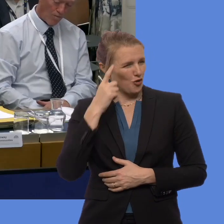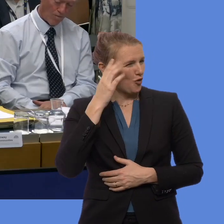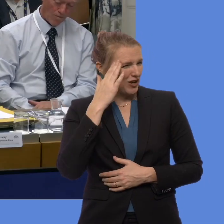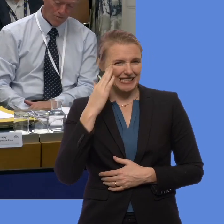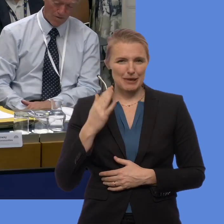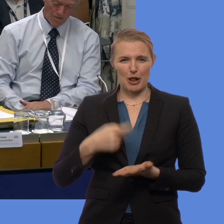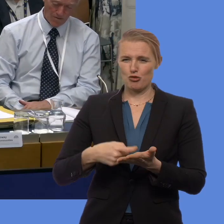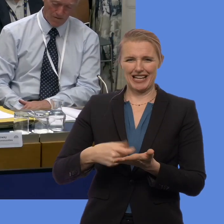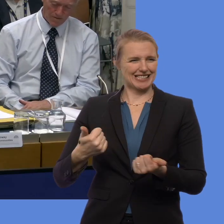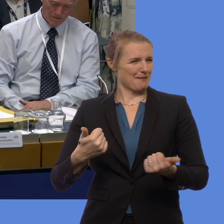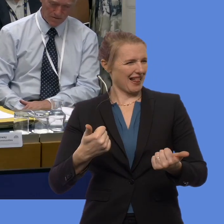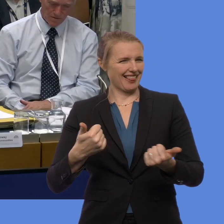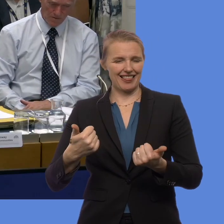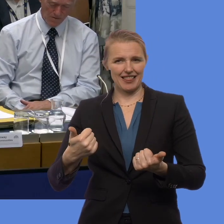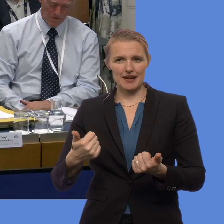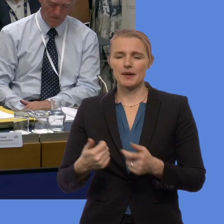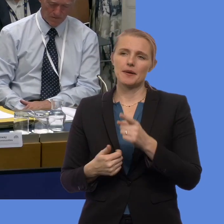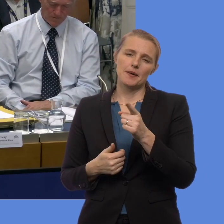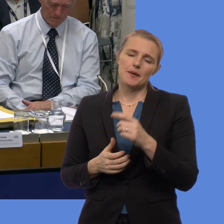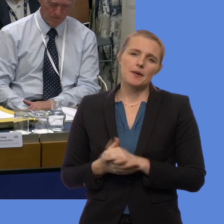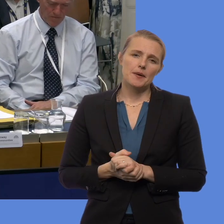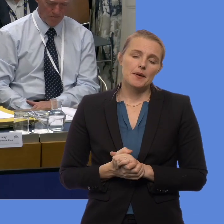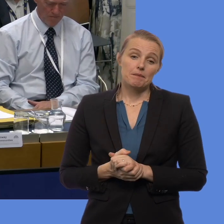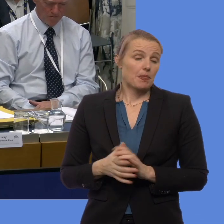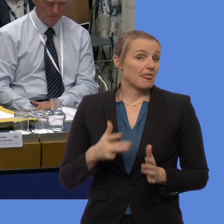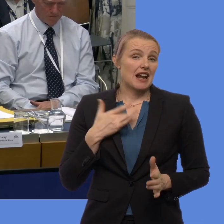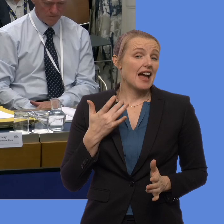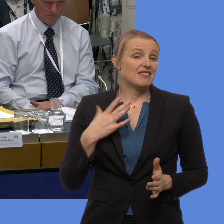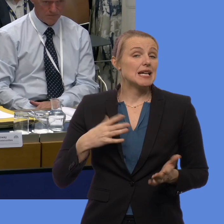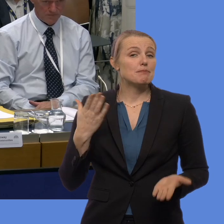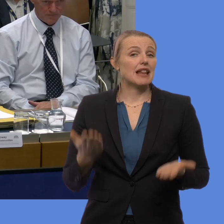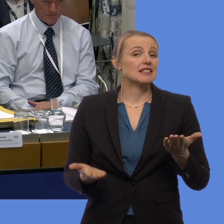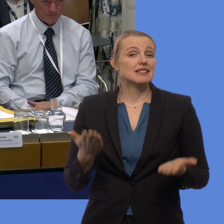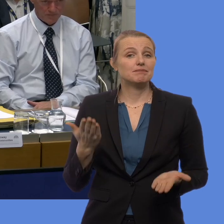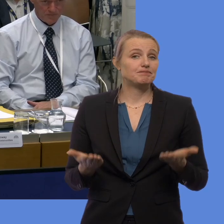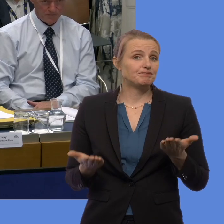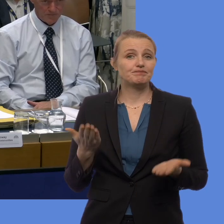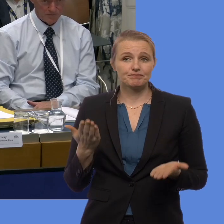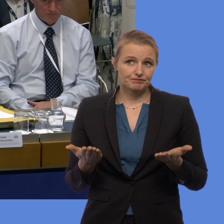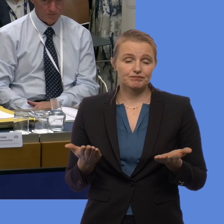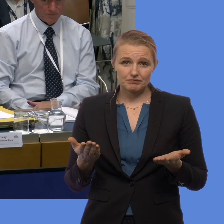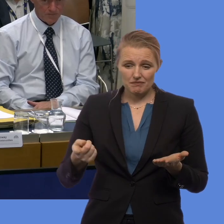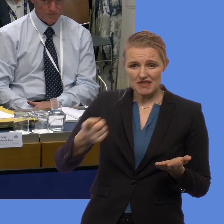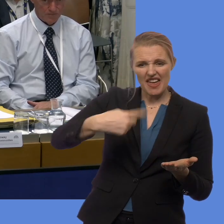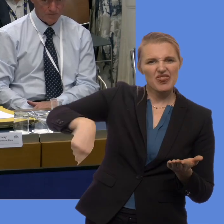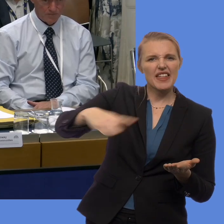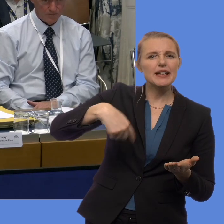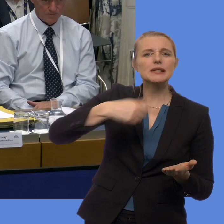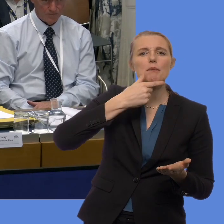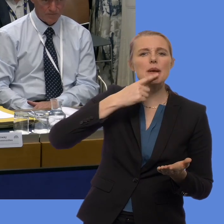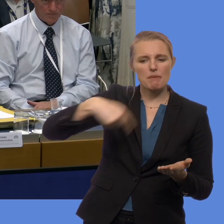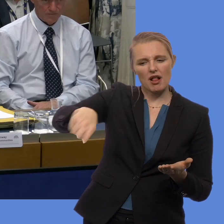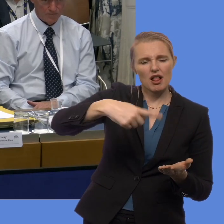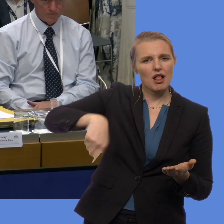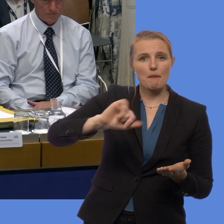I think in all of life there is a balance to be struck, and these people are very